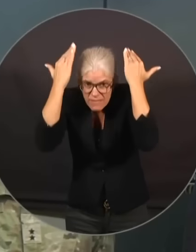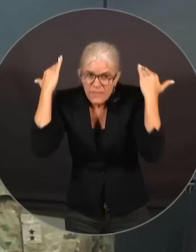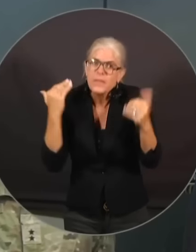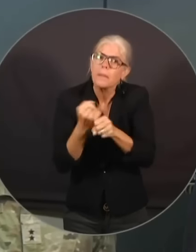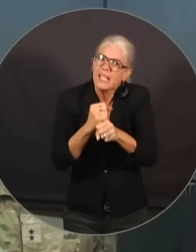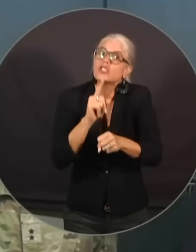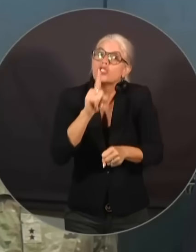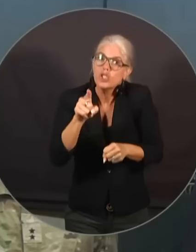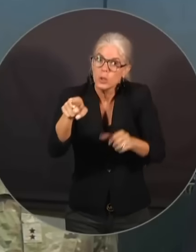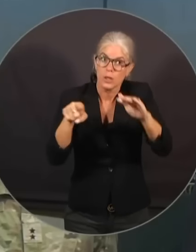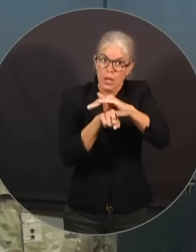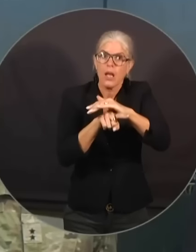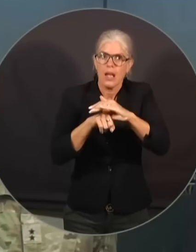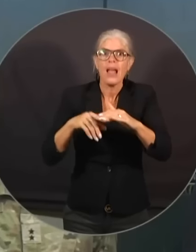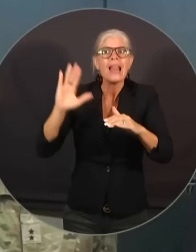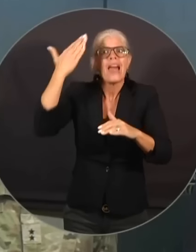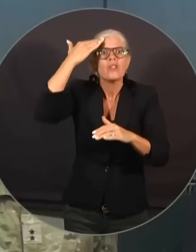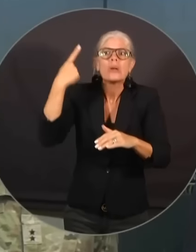for lacerations.